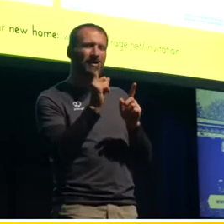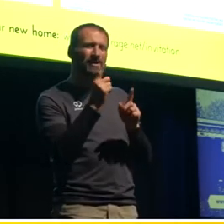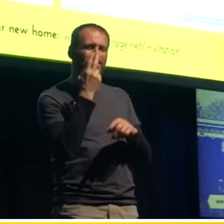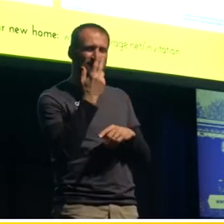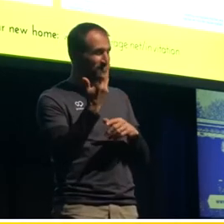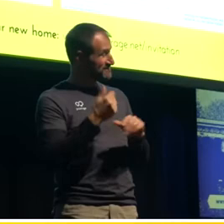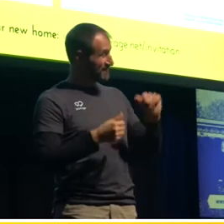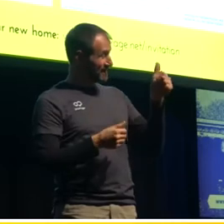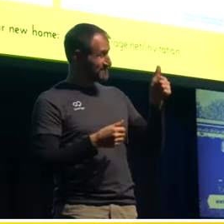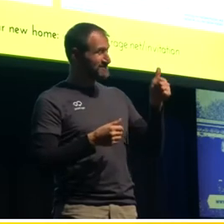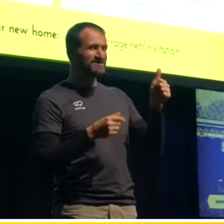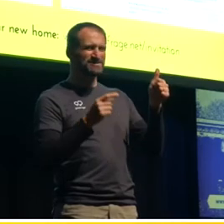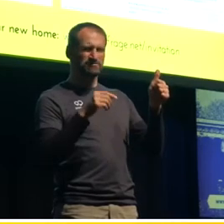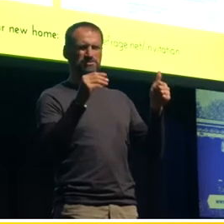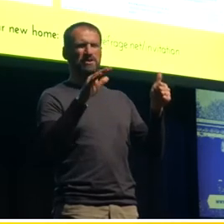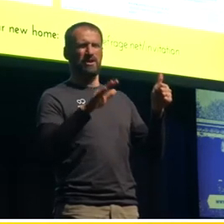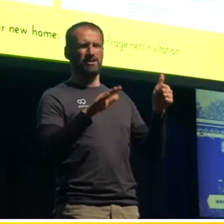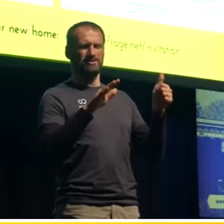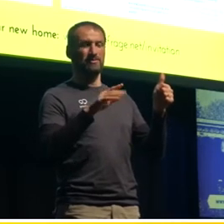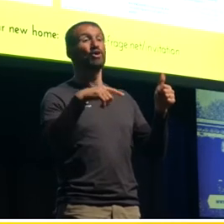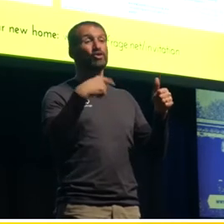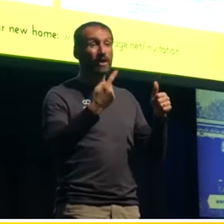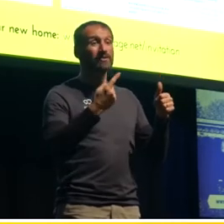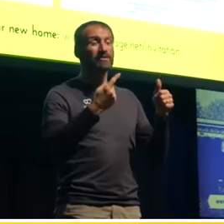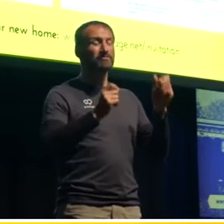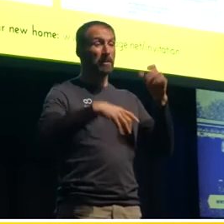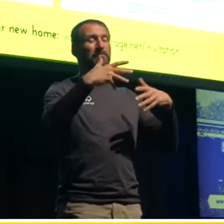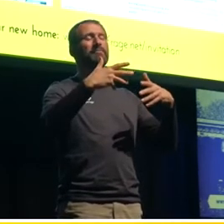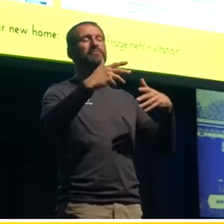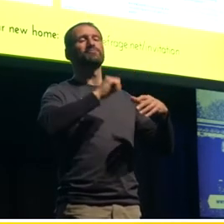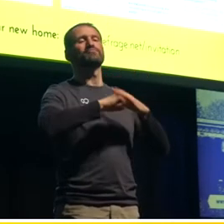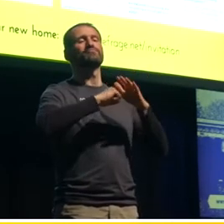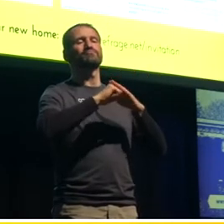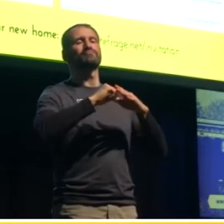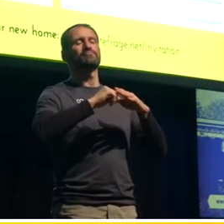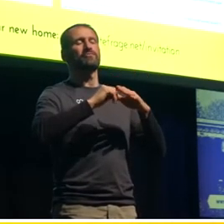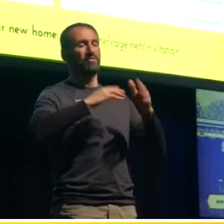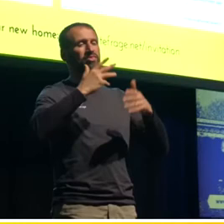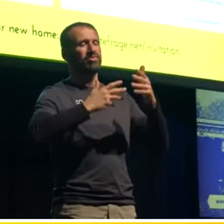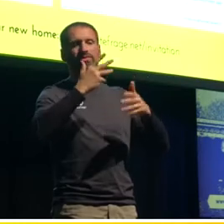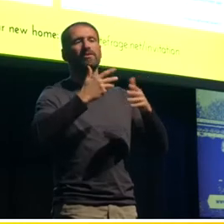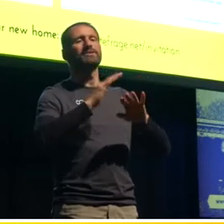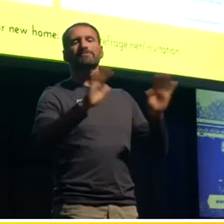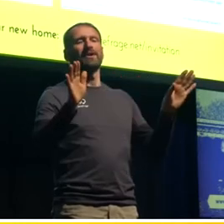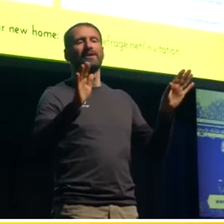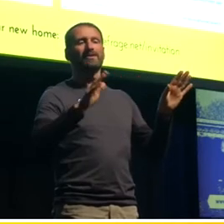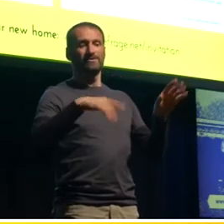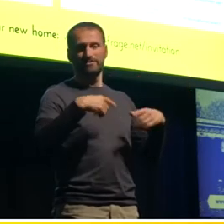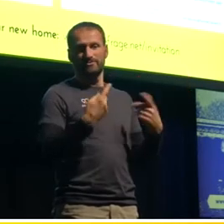we speed up, and we don't have that flashes anymore, and we have the technology.